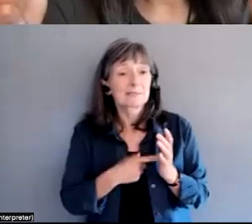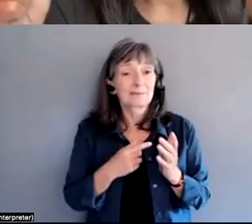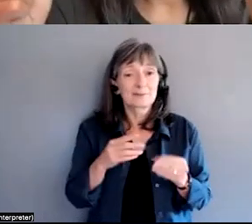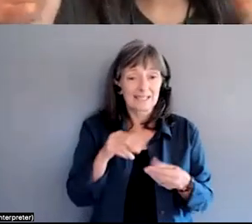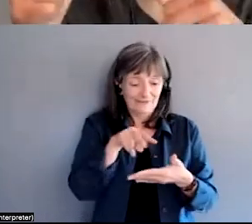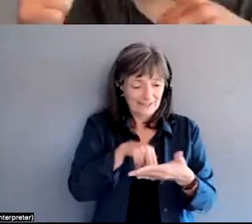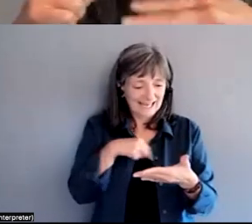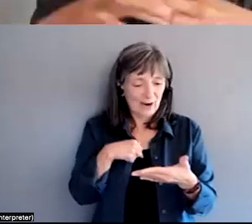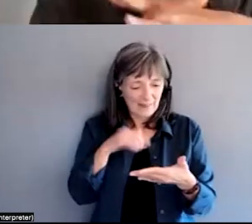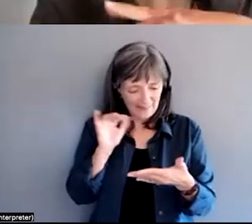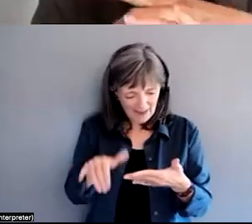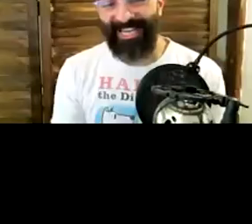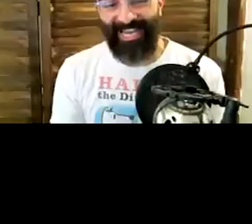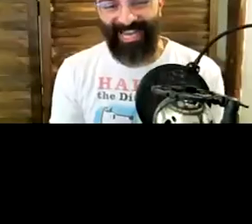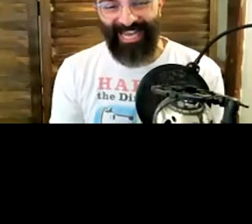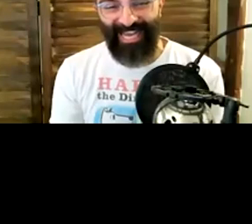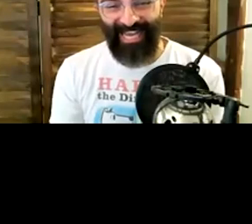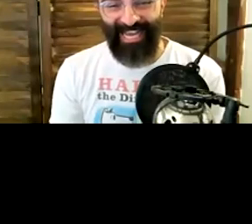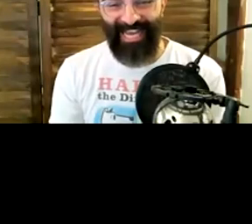book again.